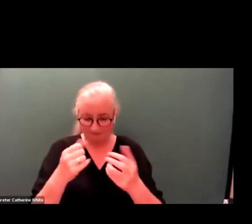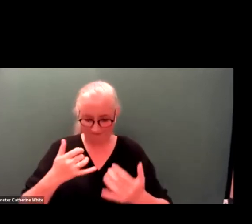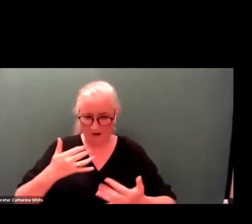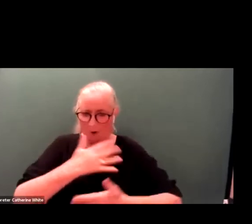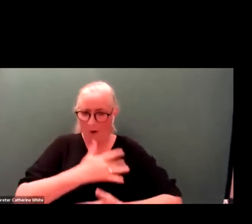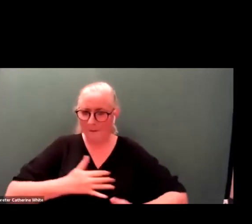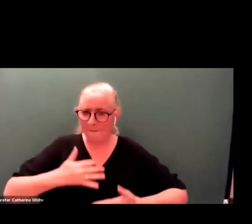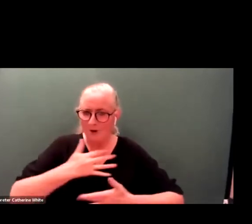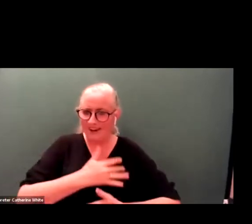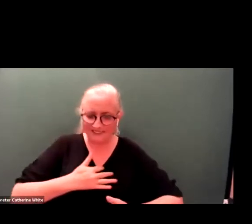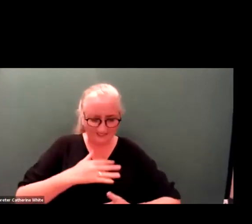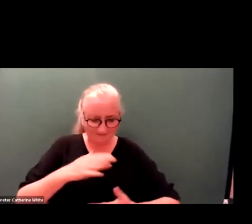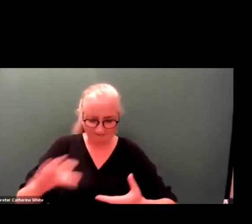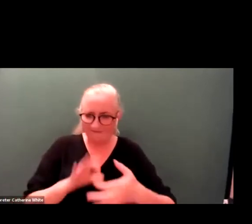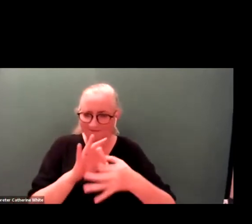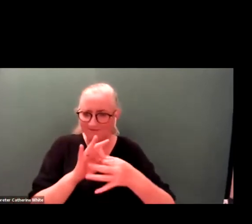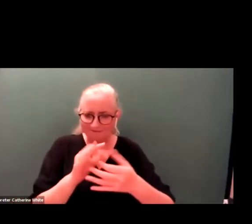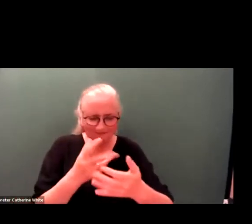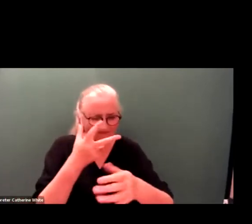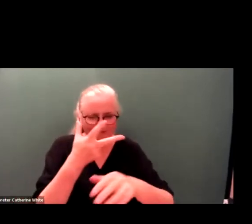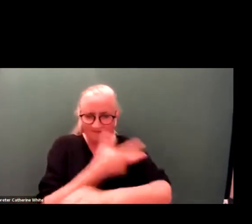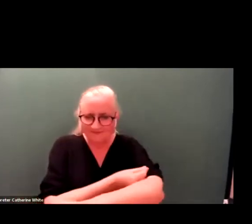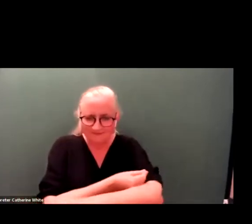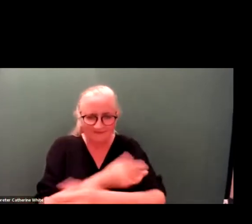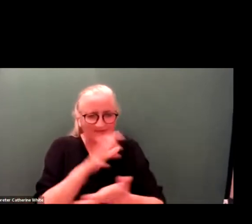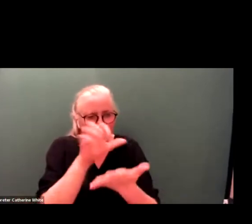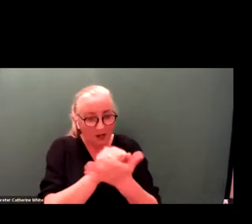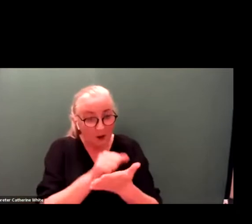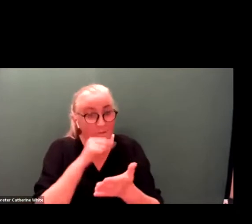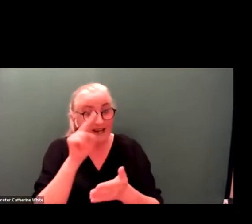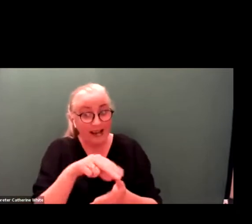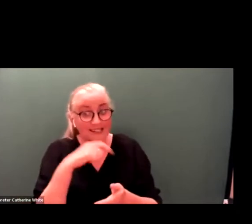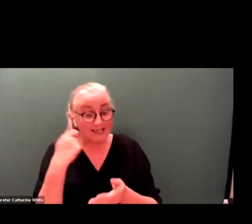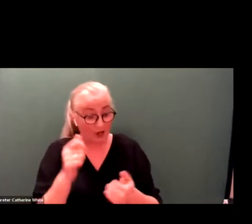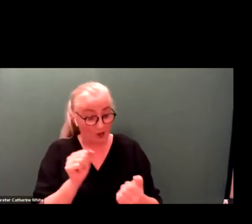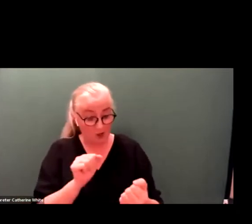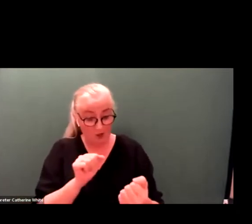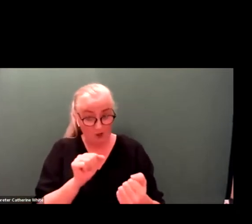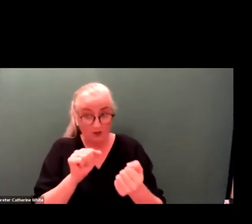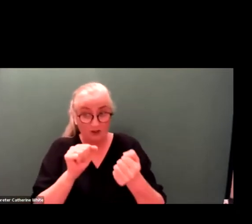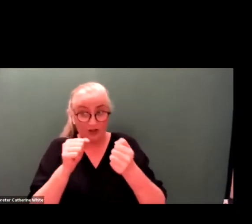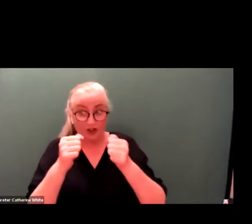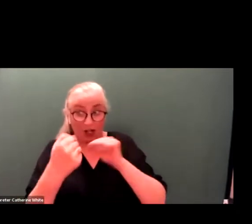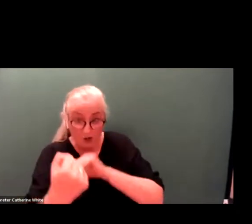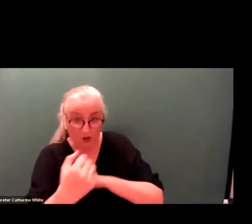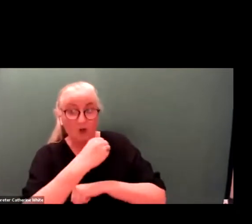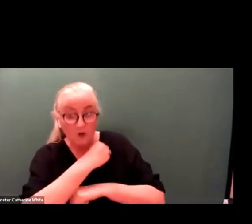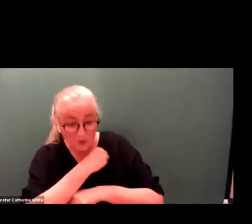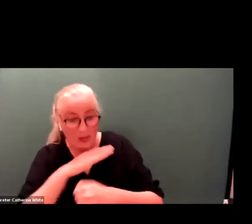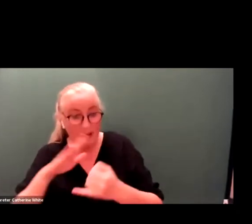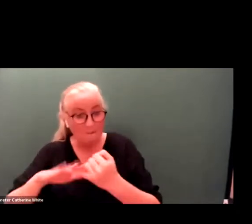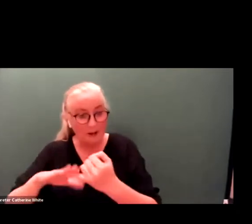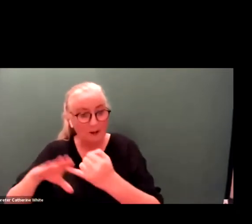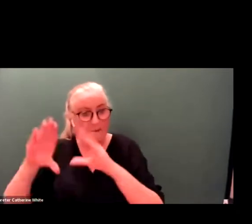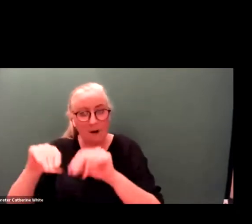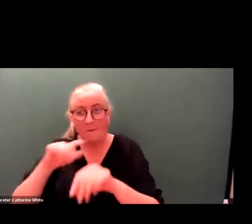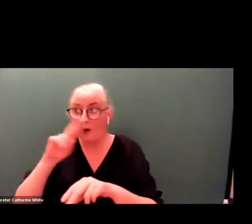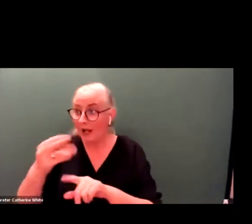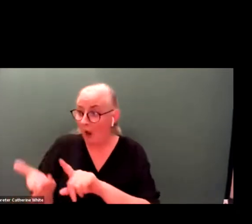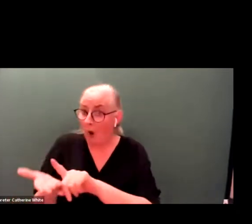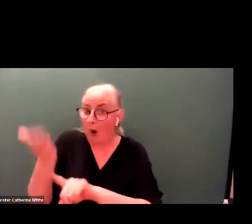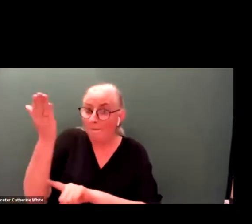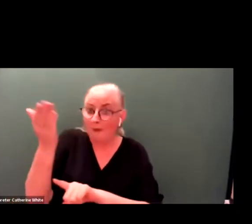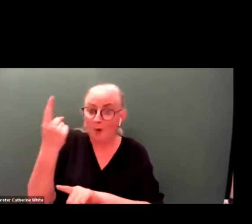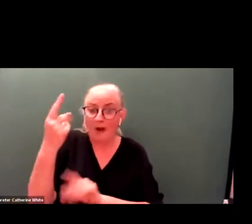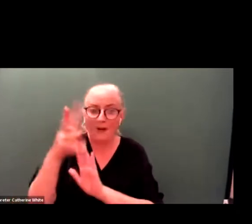the luteinizing hormones. If these are elevated, they can signal a woman is transitioning to menopause, but they could be up and elevated one week and they could be